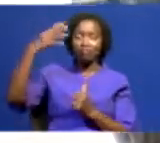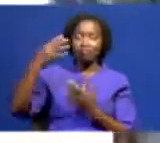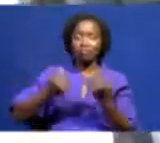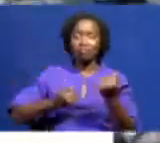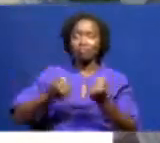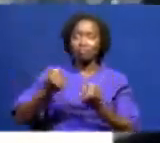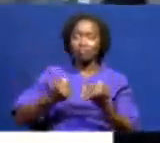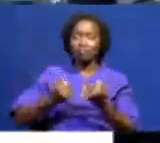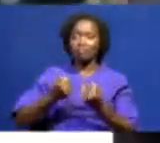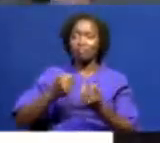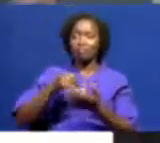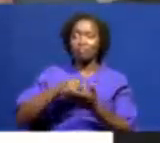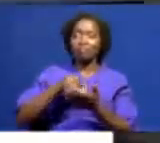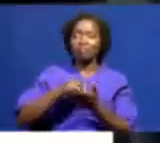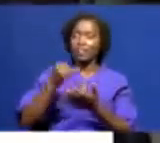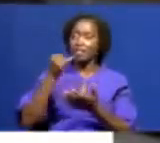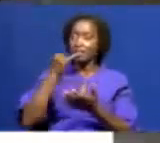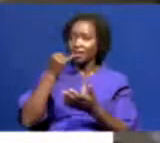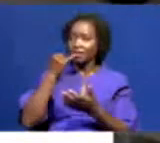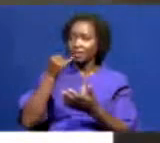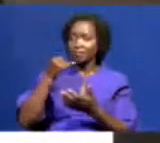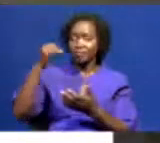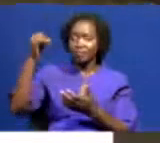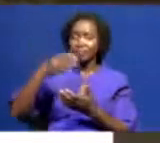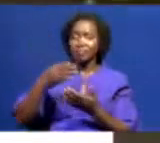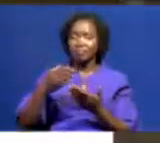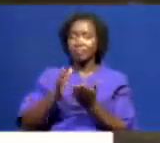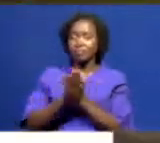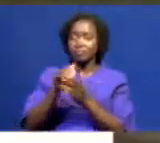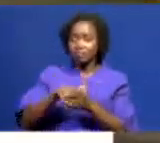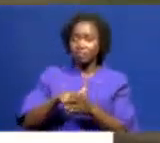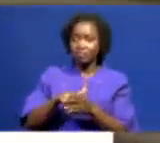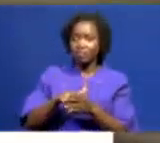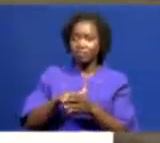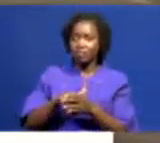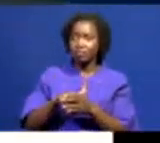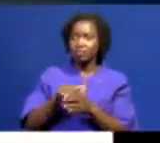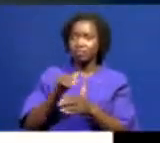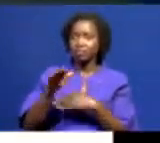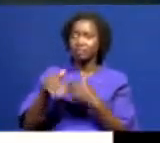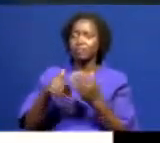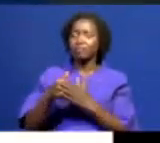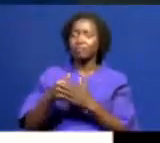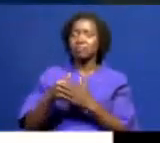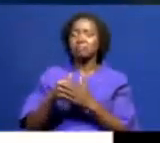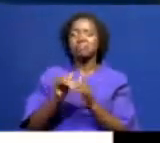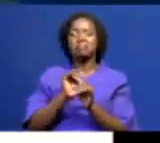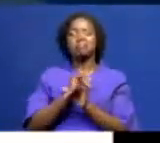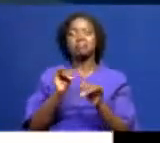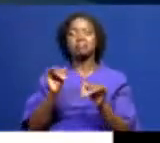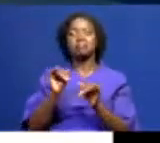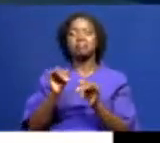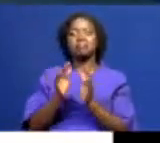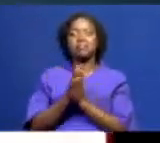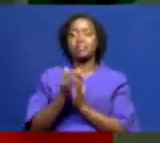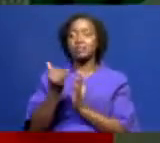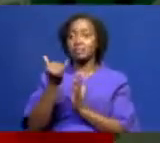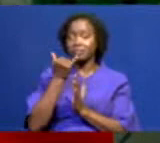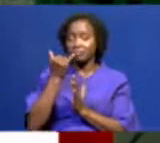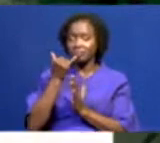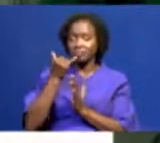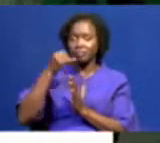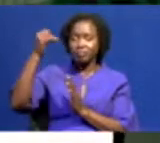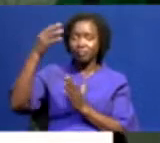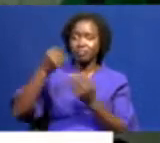vehicle that contains a battery-powered electric motor within. If it's all electric or pure electric, it's called a battery electric